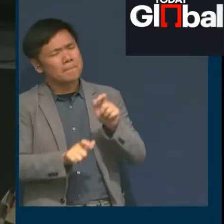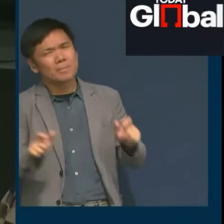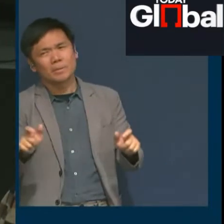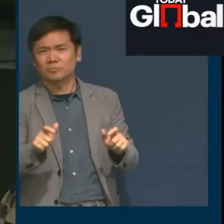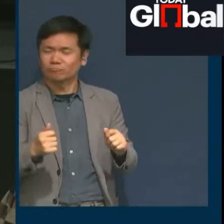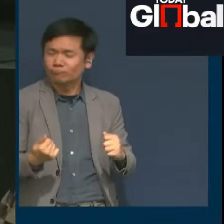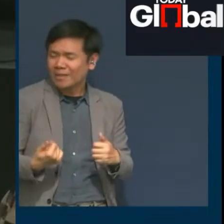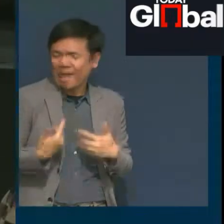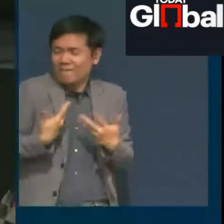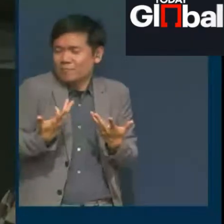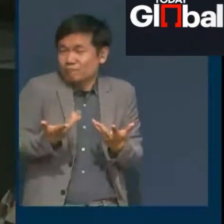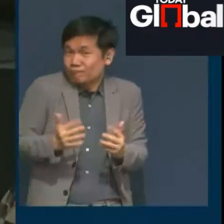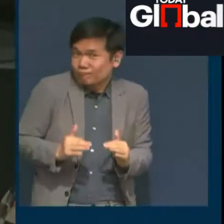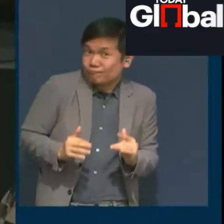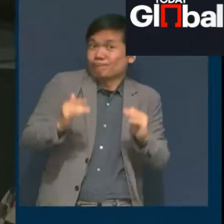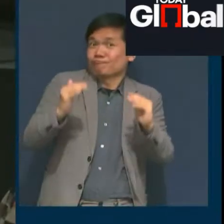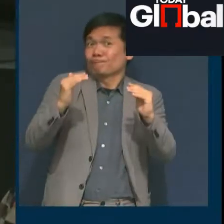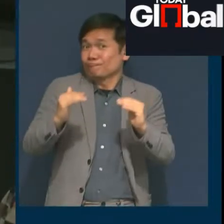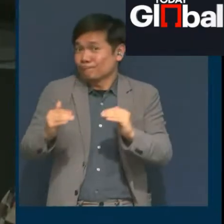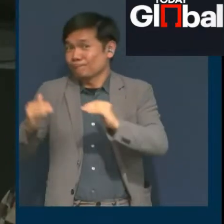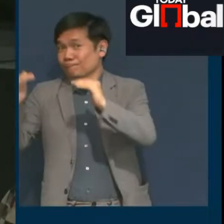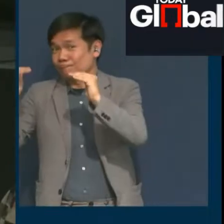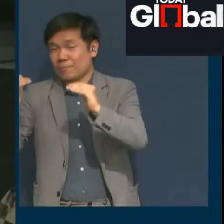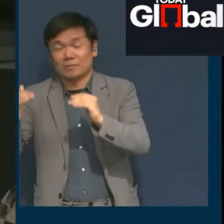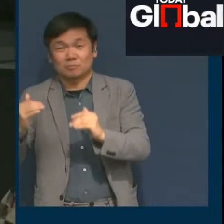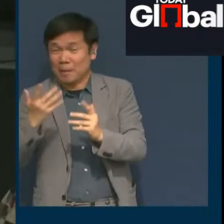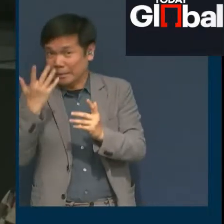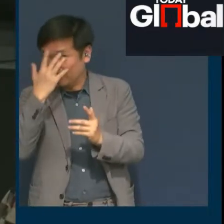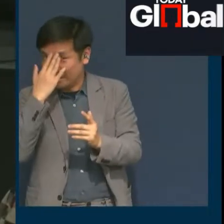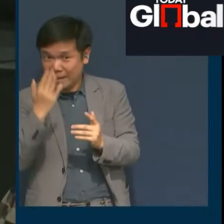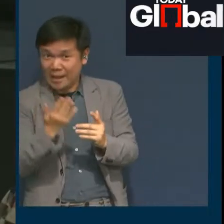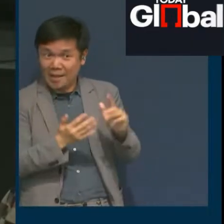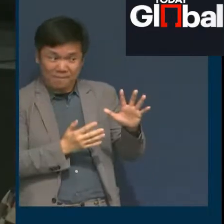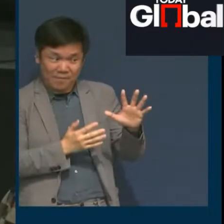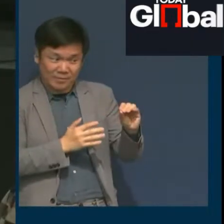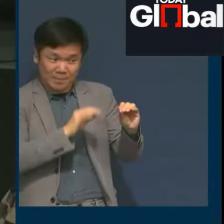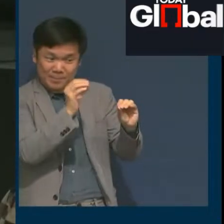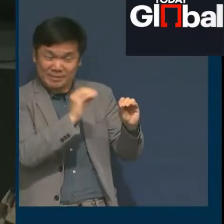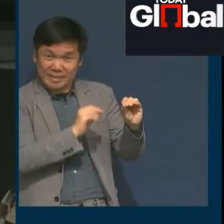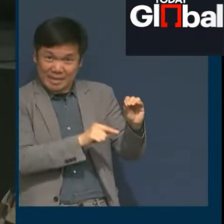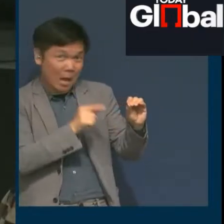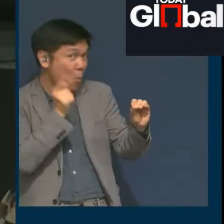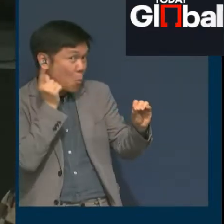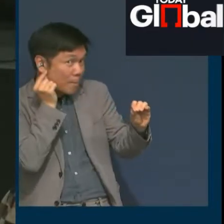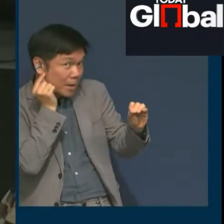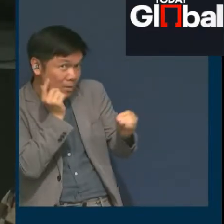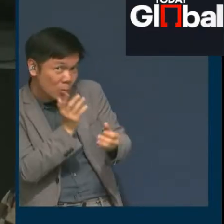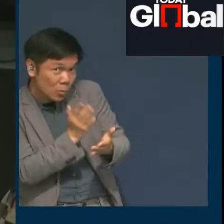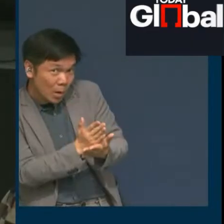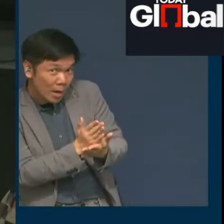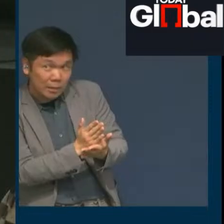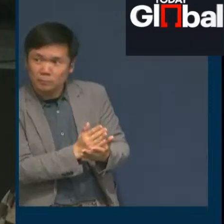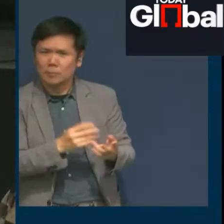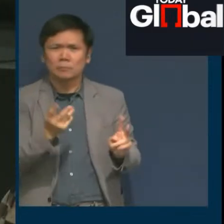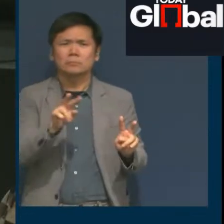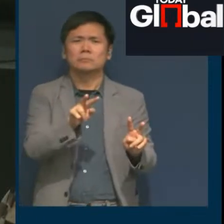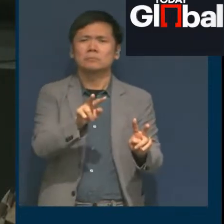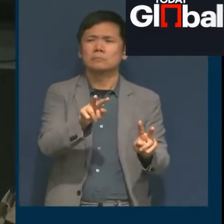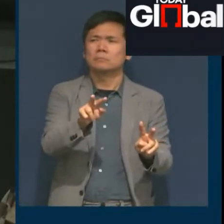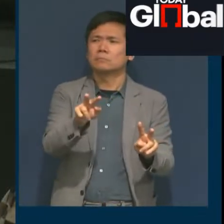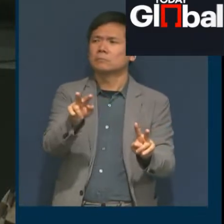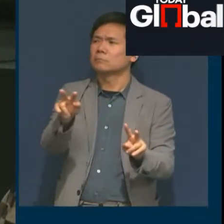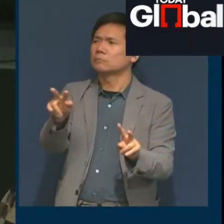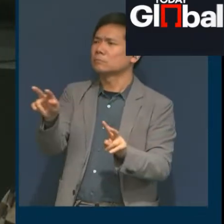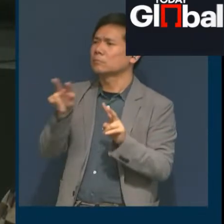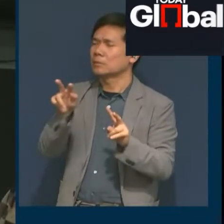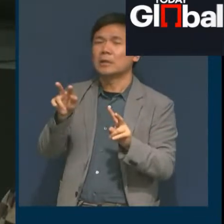conditions. And women represent about half of the population. And we look at your delegation and we see that women play a